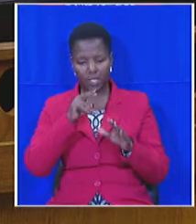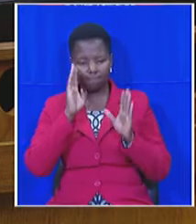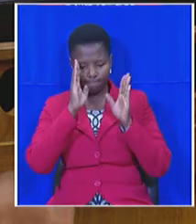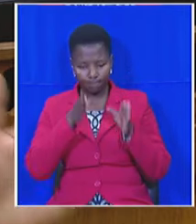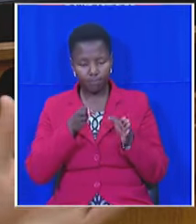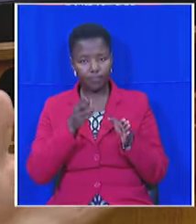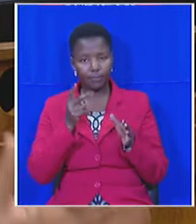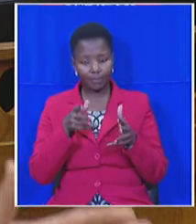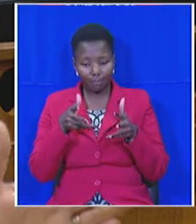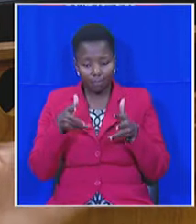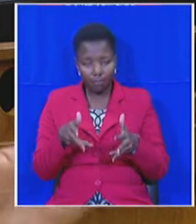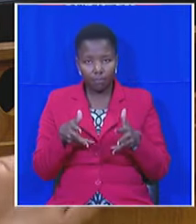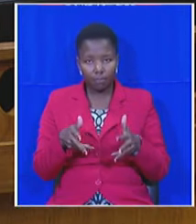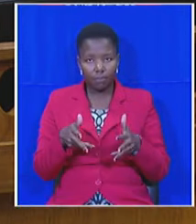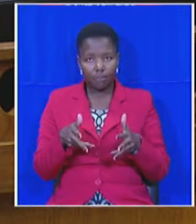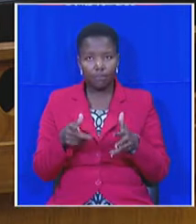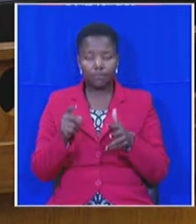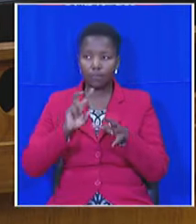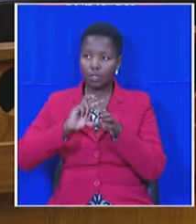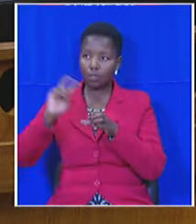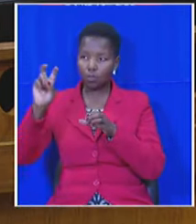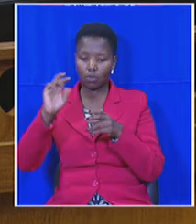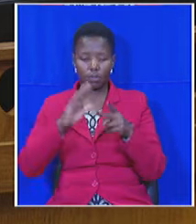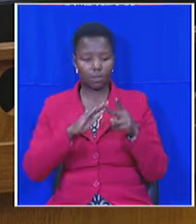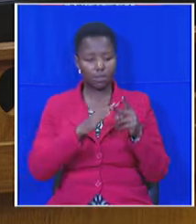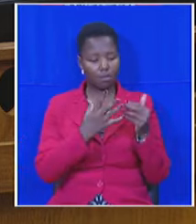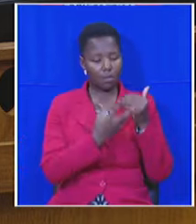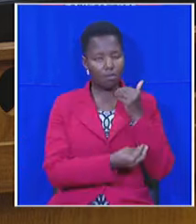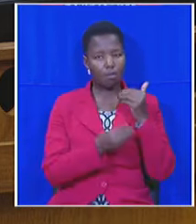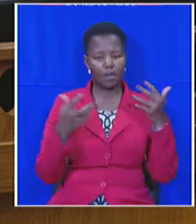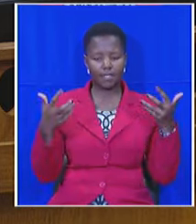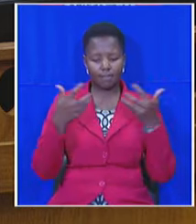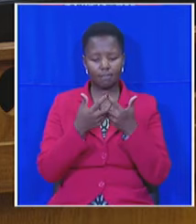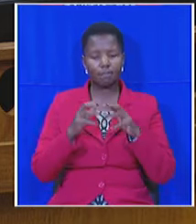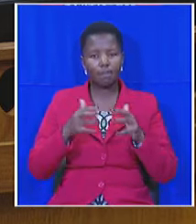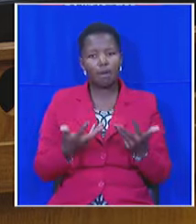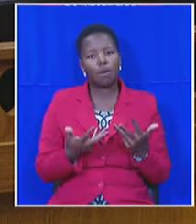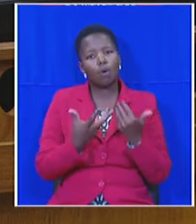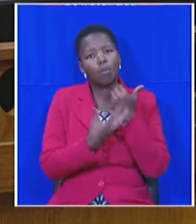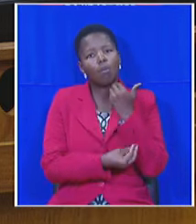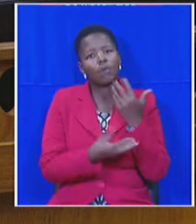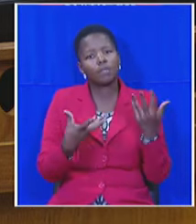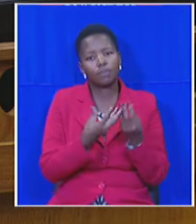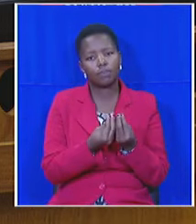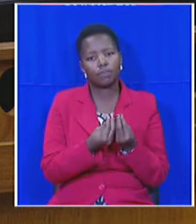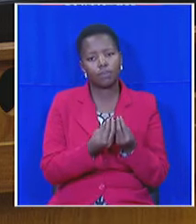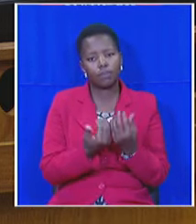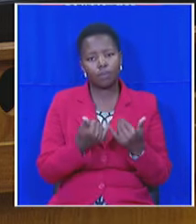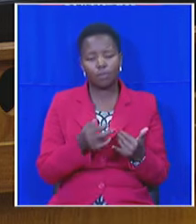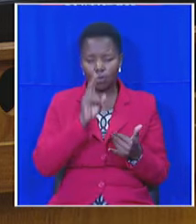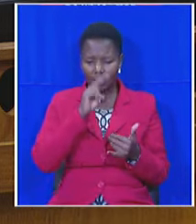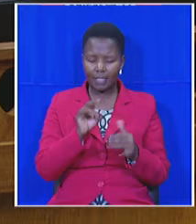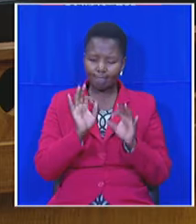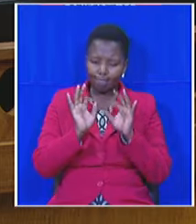with the current discourse between tourism and poverty alleviation. We need real measures to ensure that